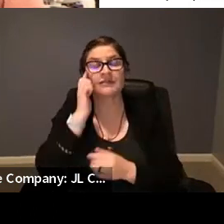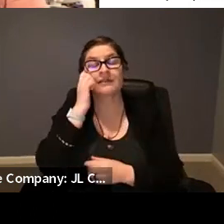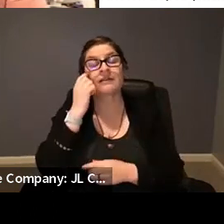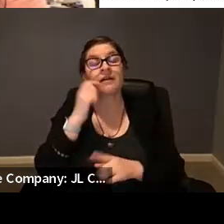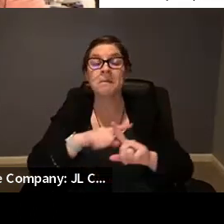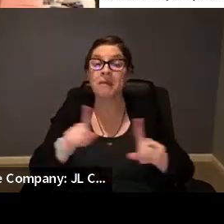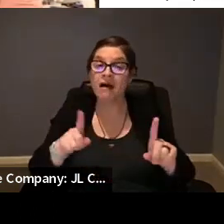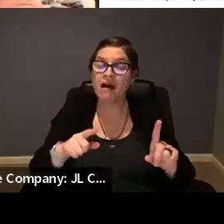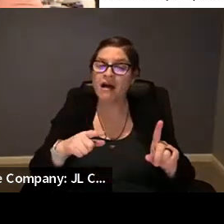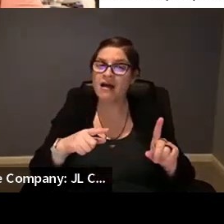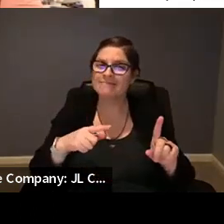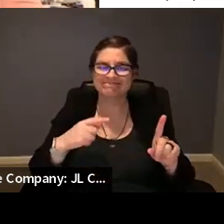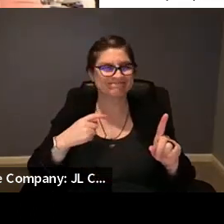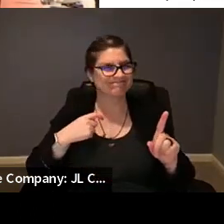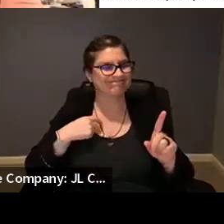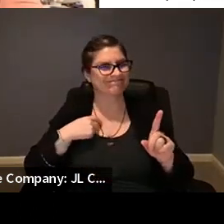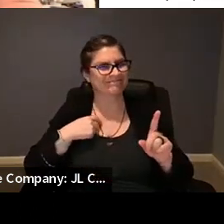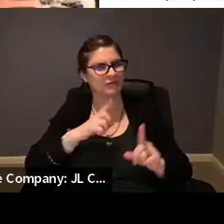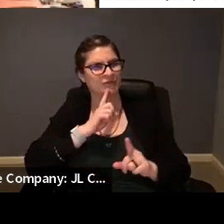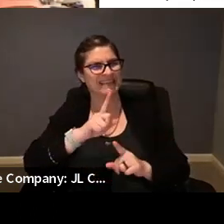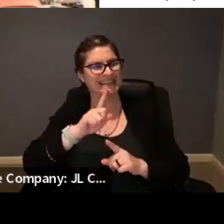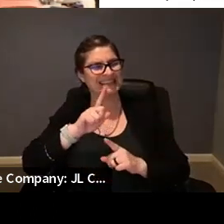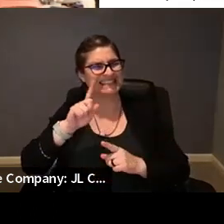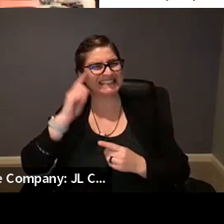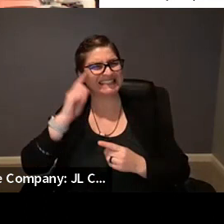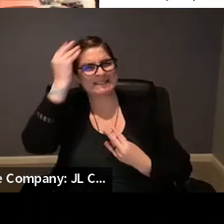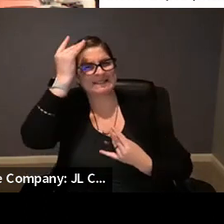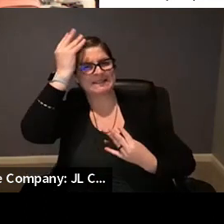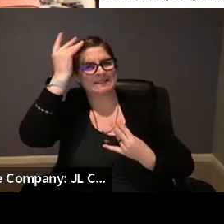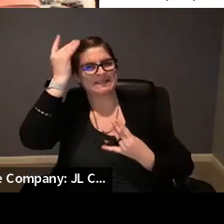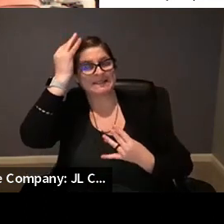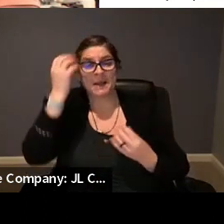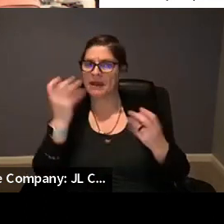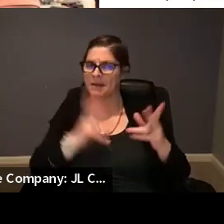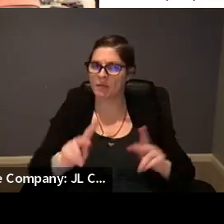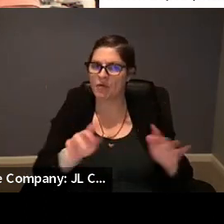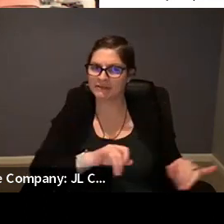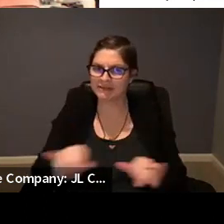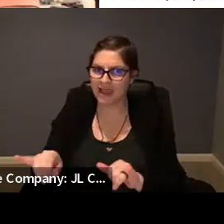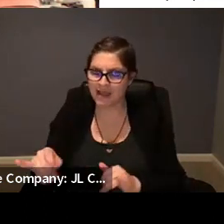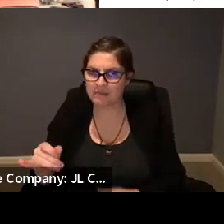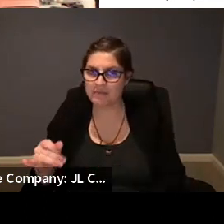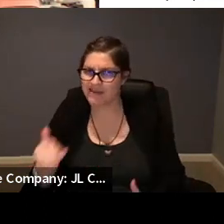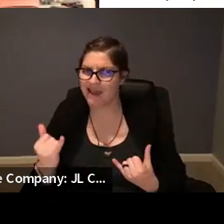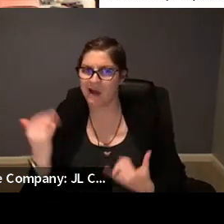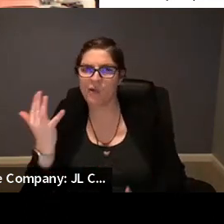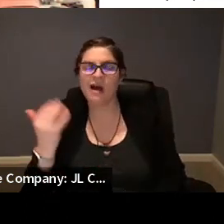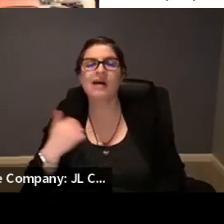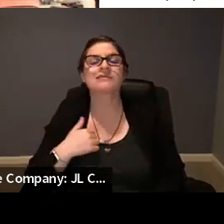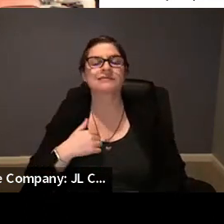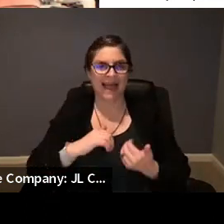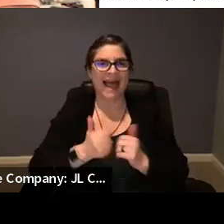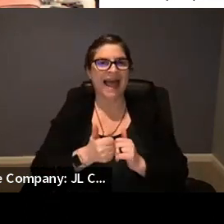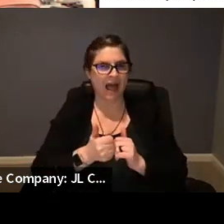thing that I know is on my mind and on a lot of people's minds right now has been the coverage of